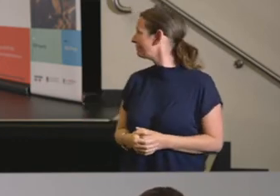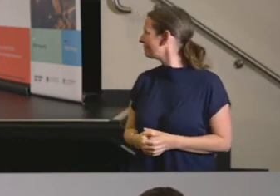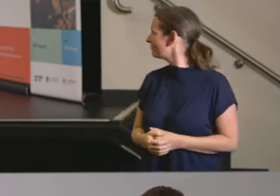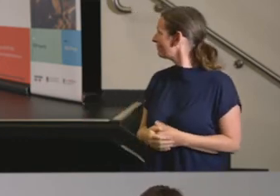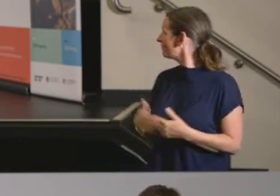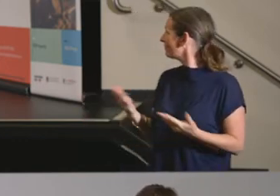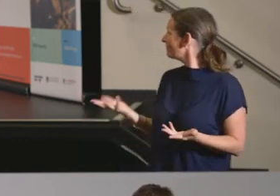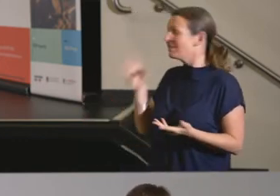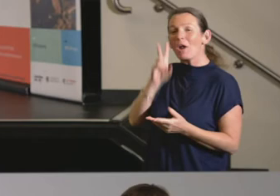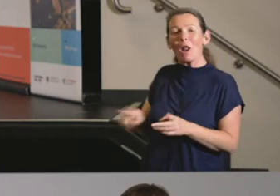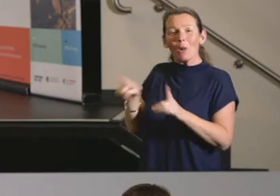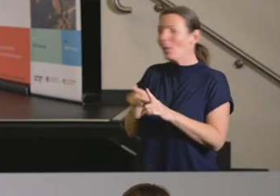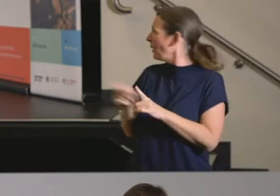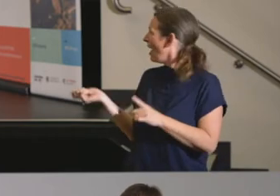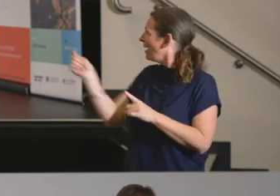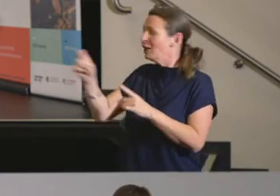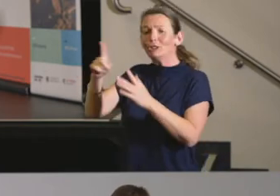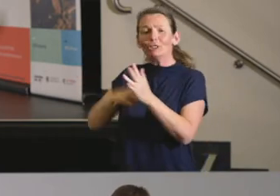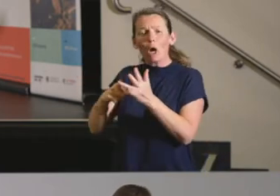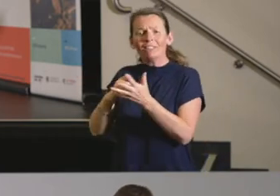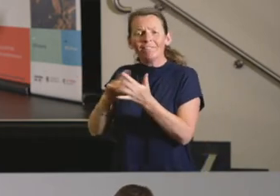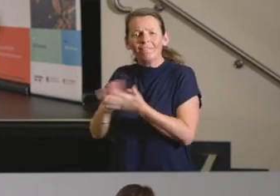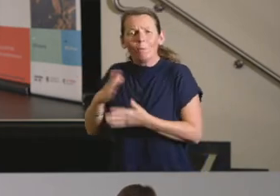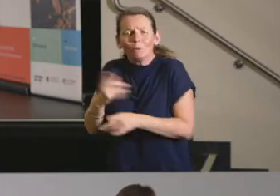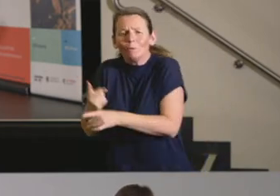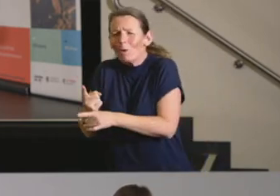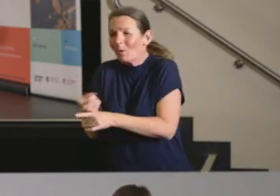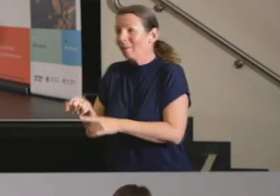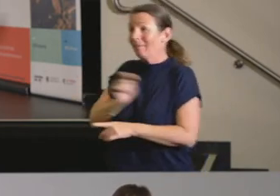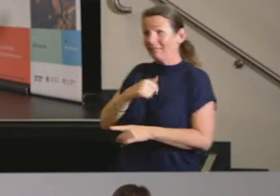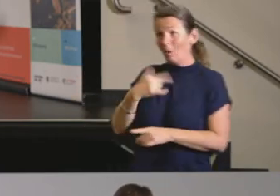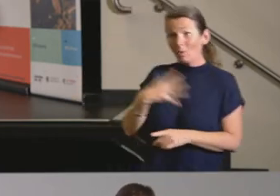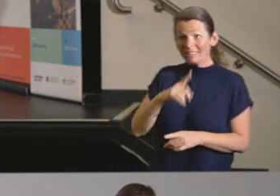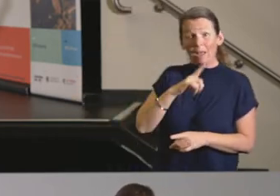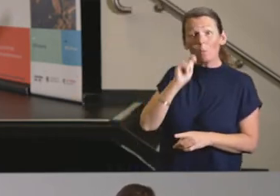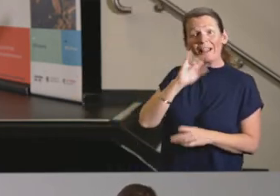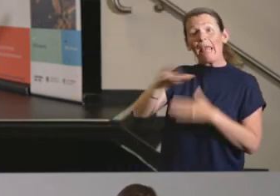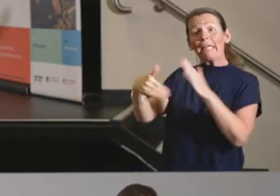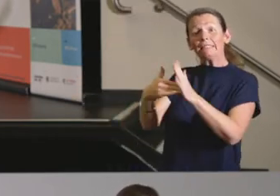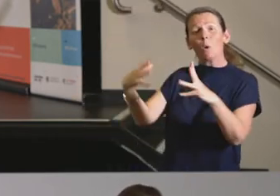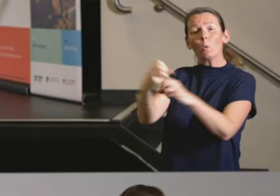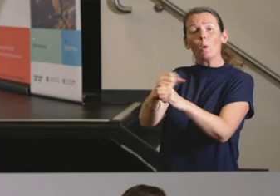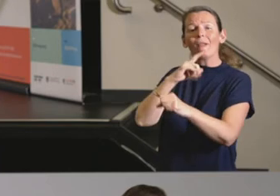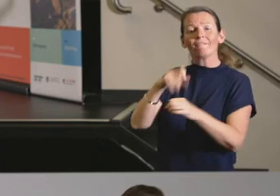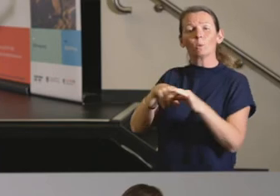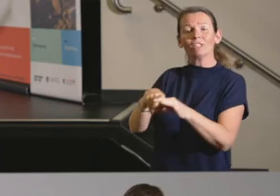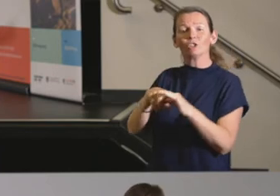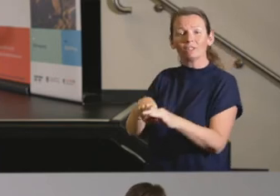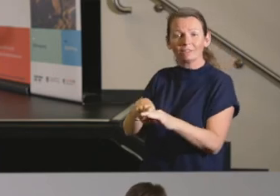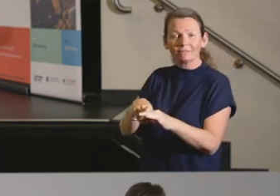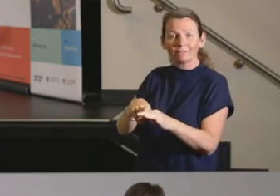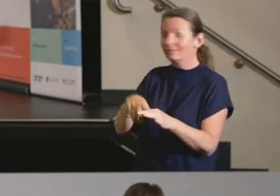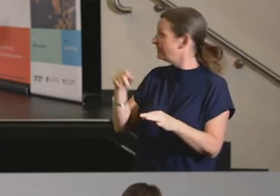nodding and wanted to say something. But while you're talking, I just want to say we will have a few minutes for a few questions. So I'm going to hand